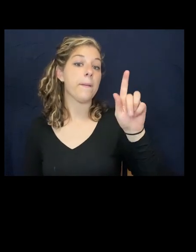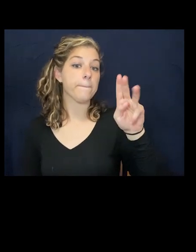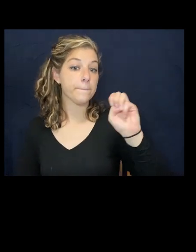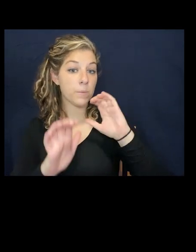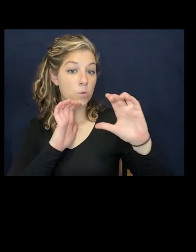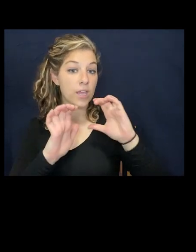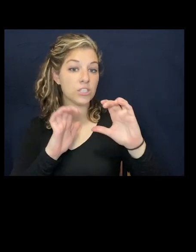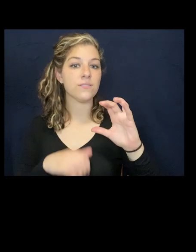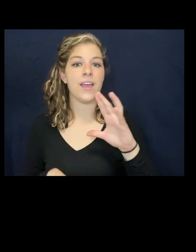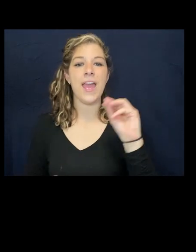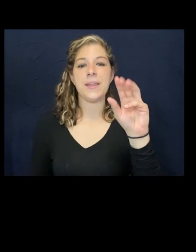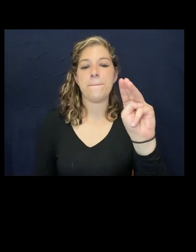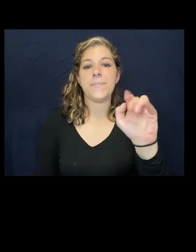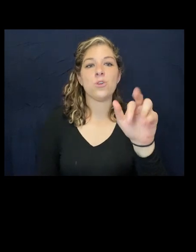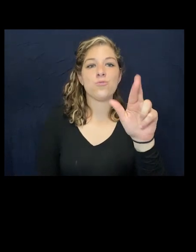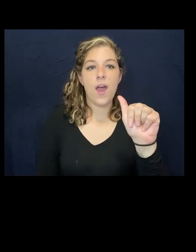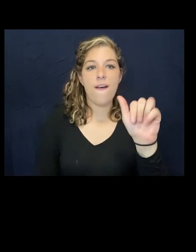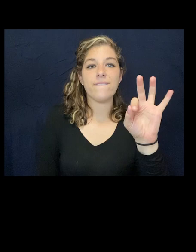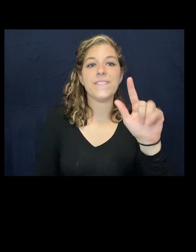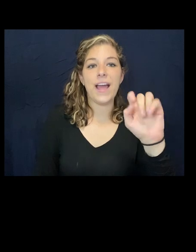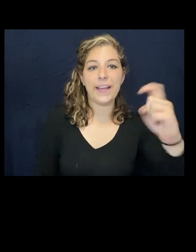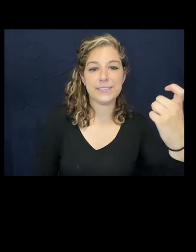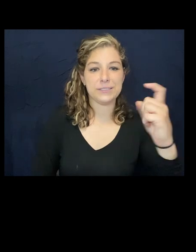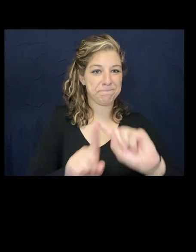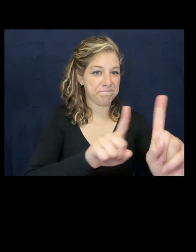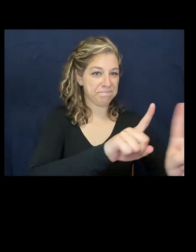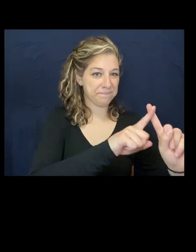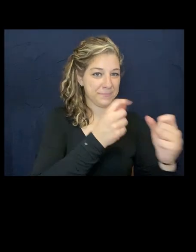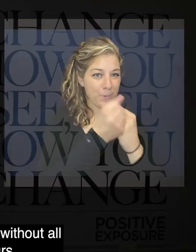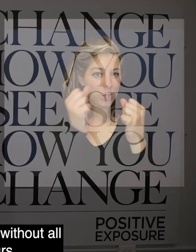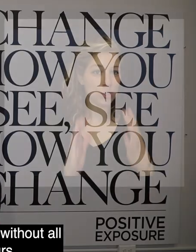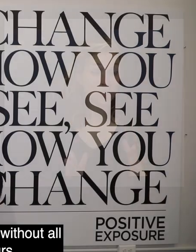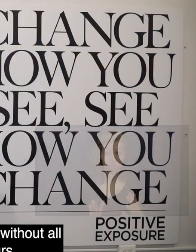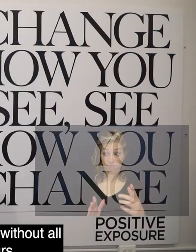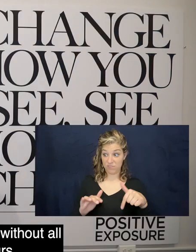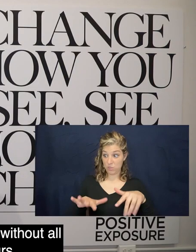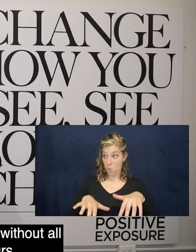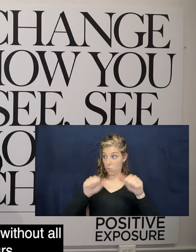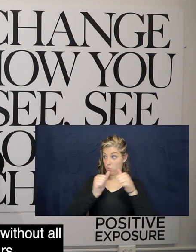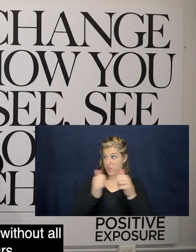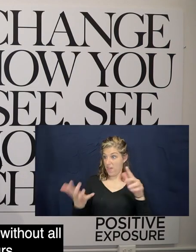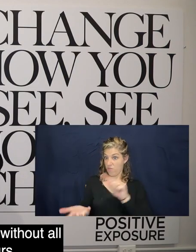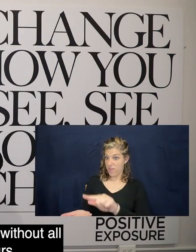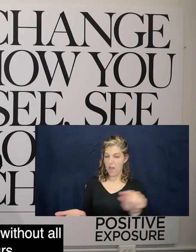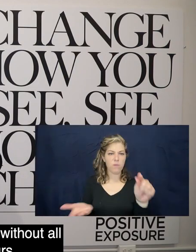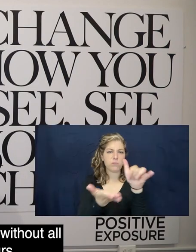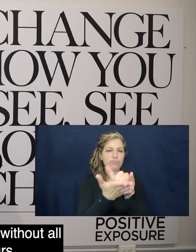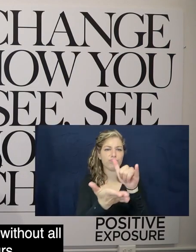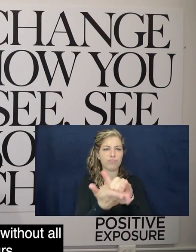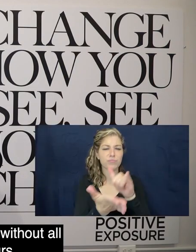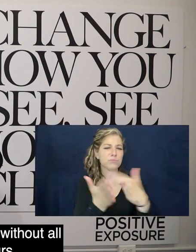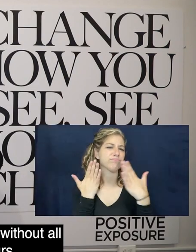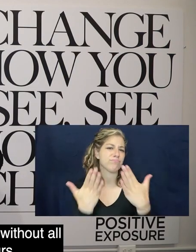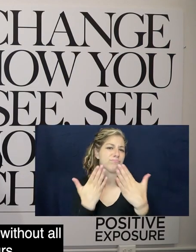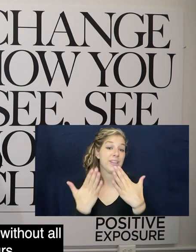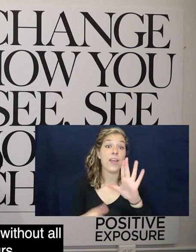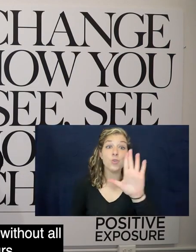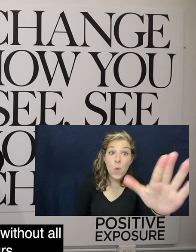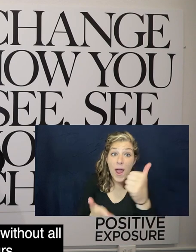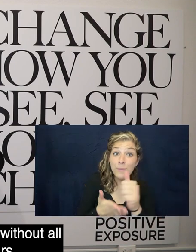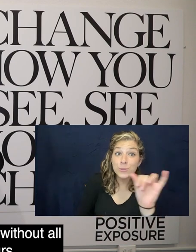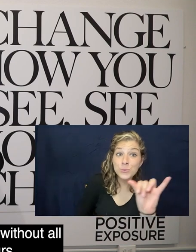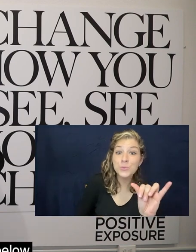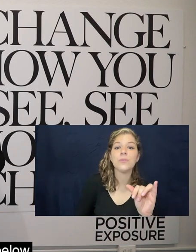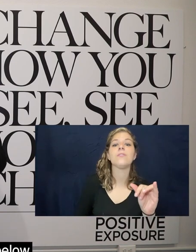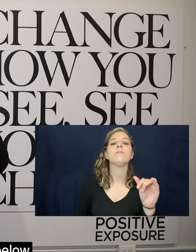Sublime Communications, and Miraflex. We could not do something like this without all of their help and